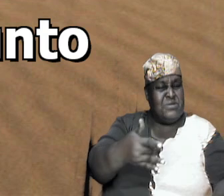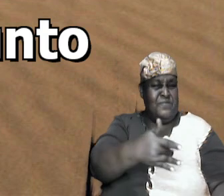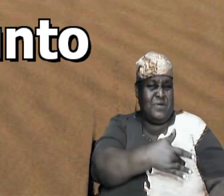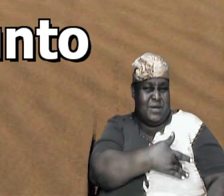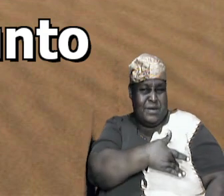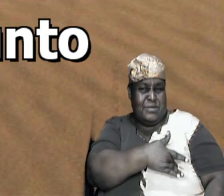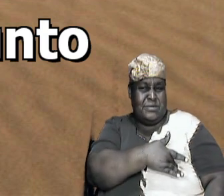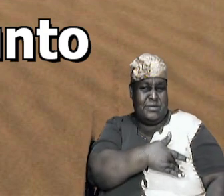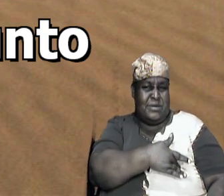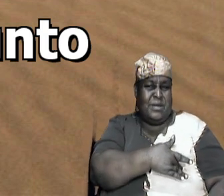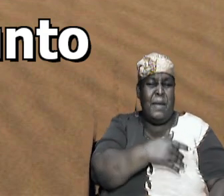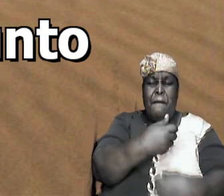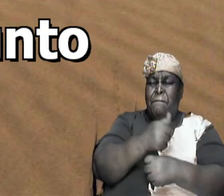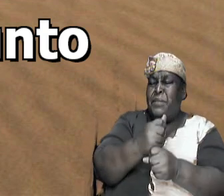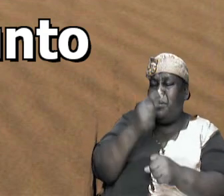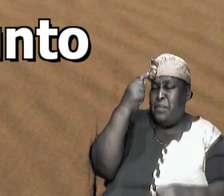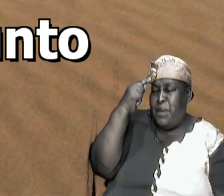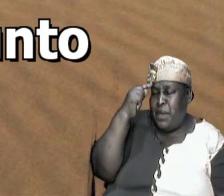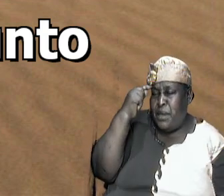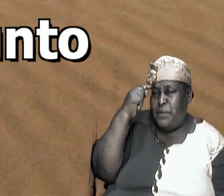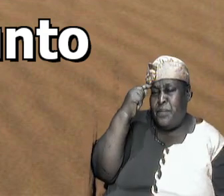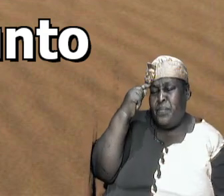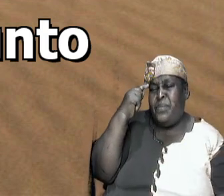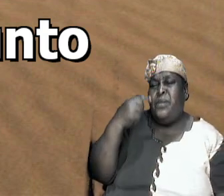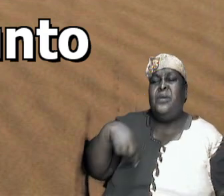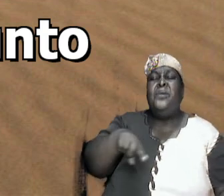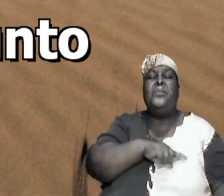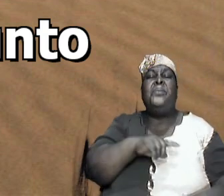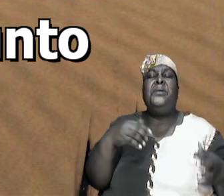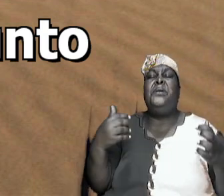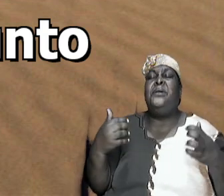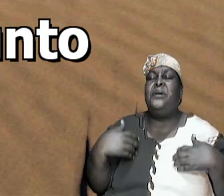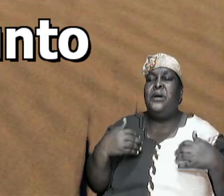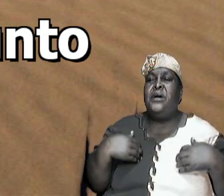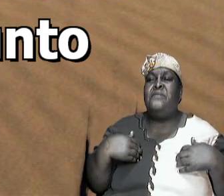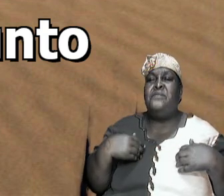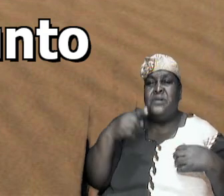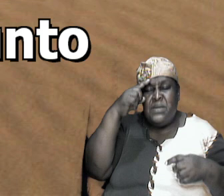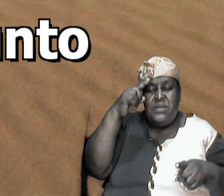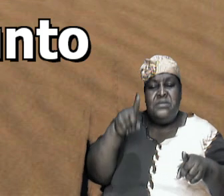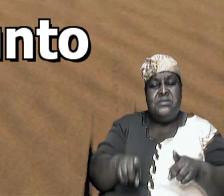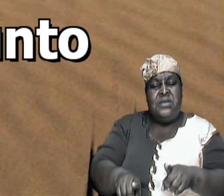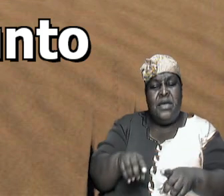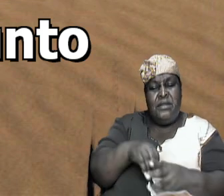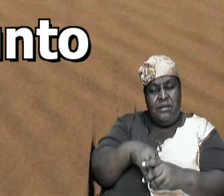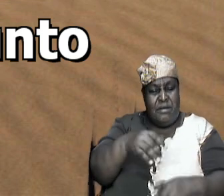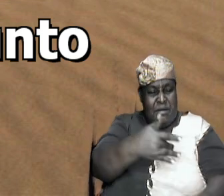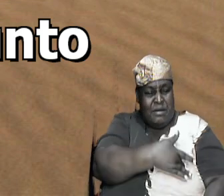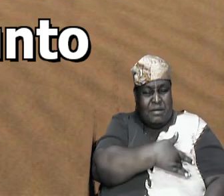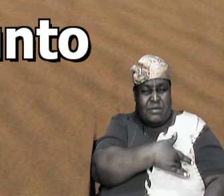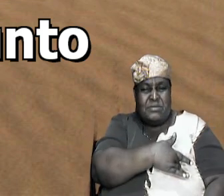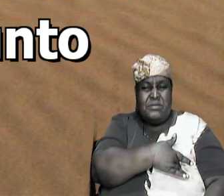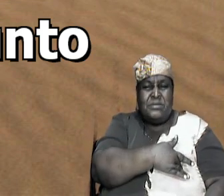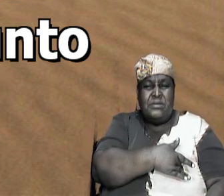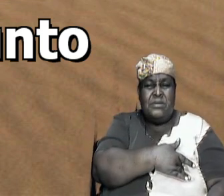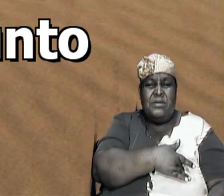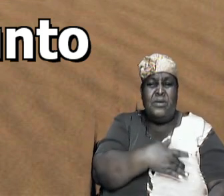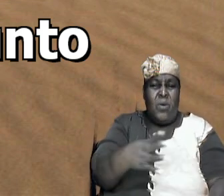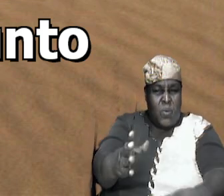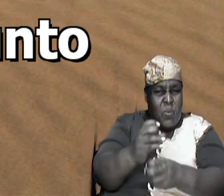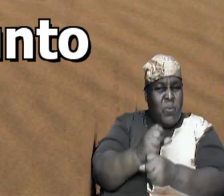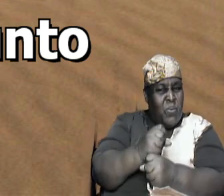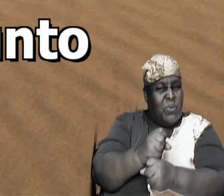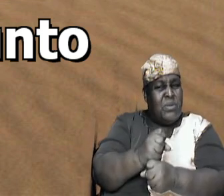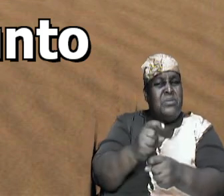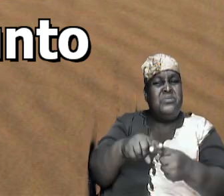going to take a made-up mind. We have to decide in our heart that we're going to cleave unto the